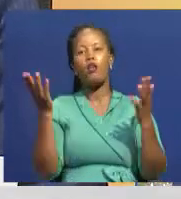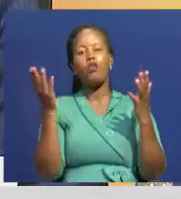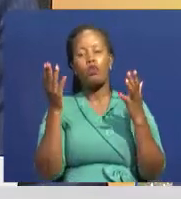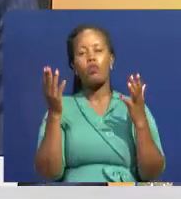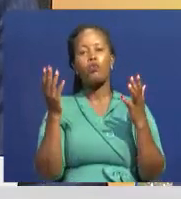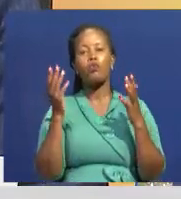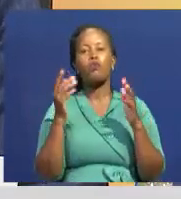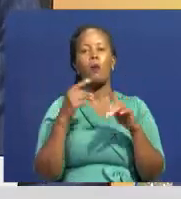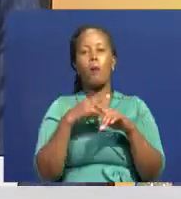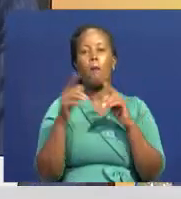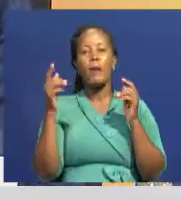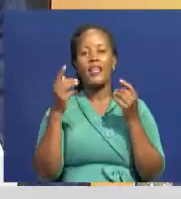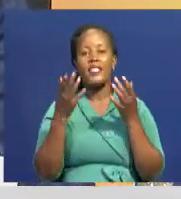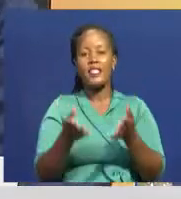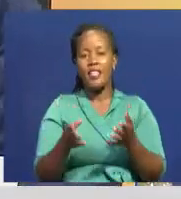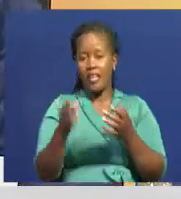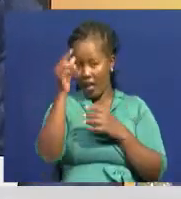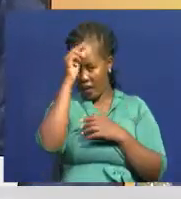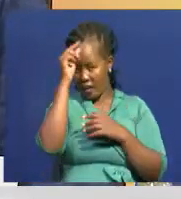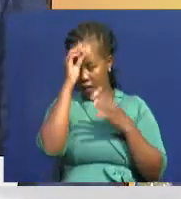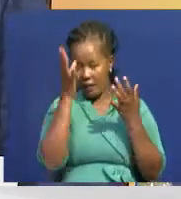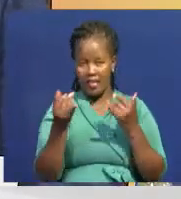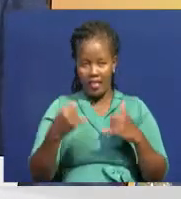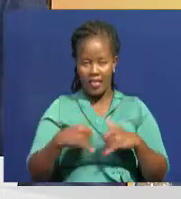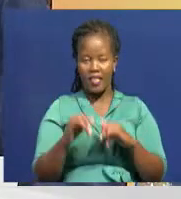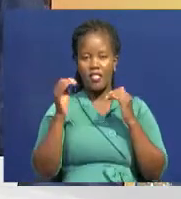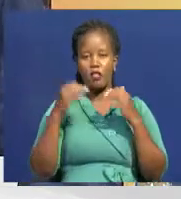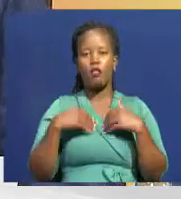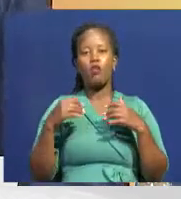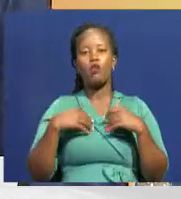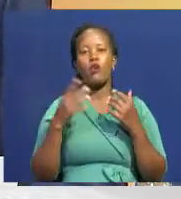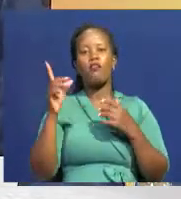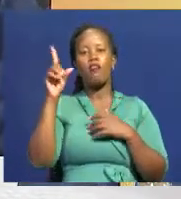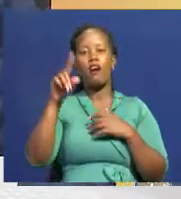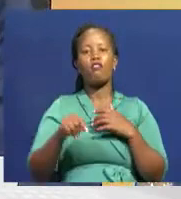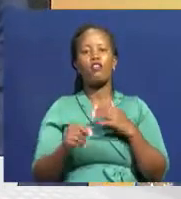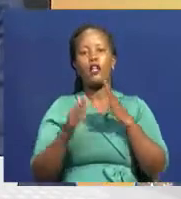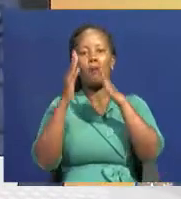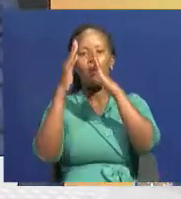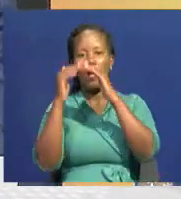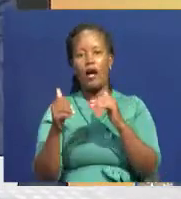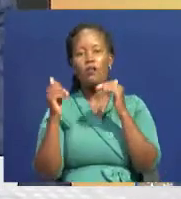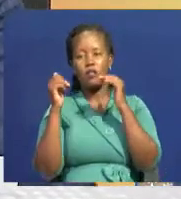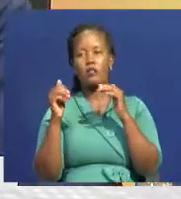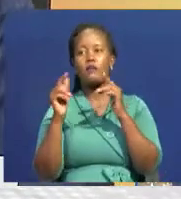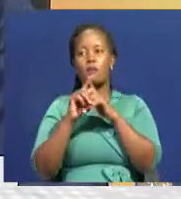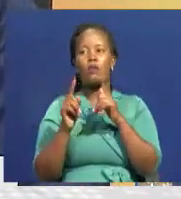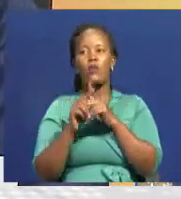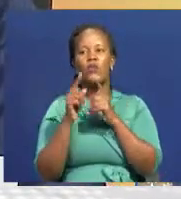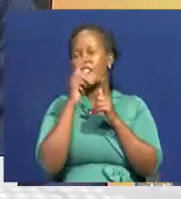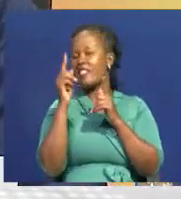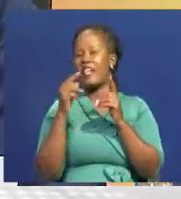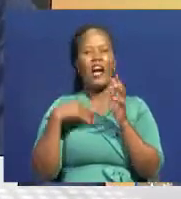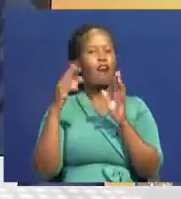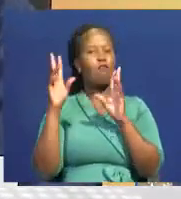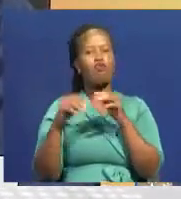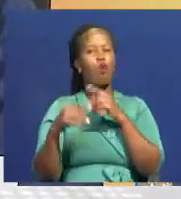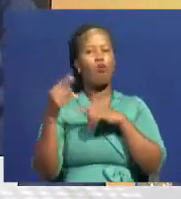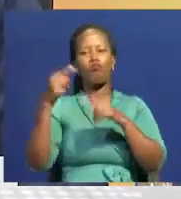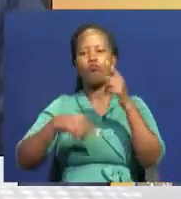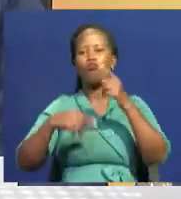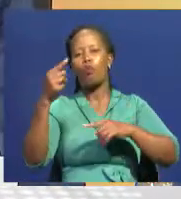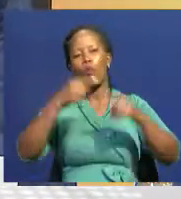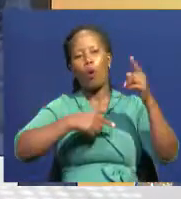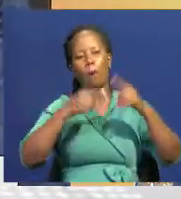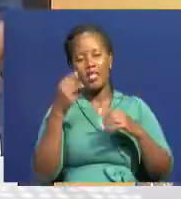government is coming out Nandi to bring in the affordable housing, of course. And he made it very clear that it is not in any way competing with any other. But